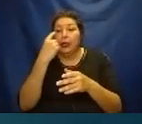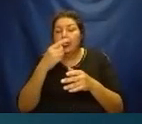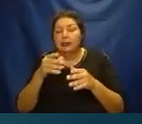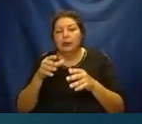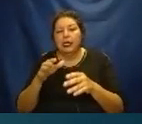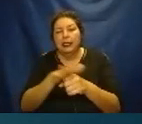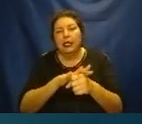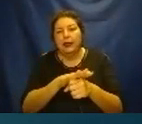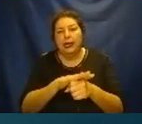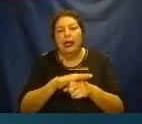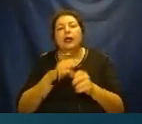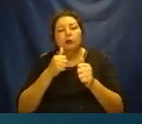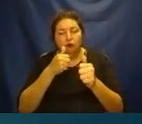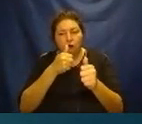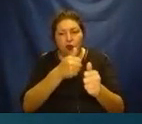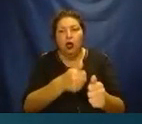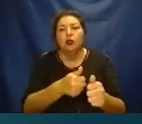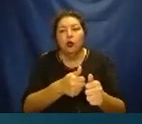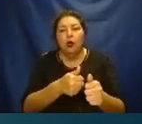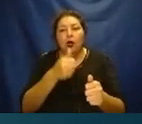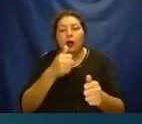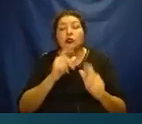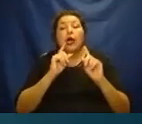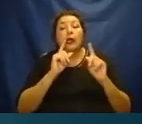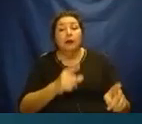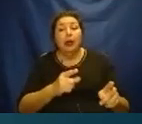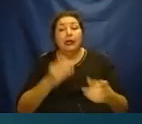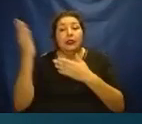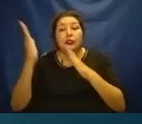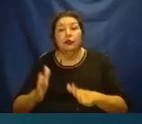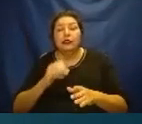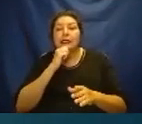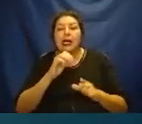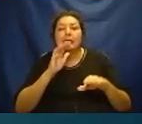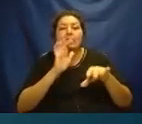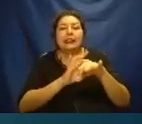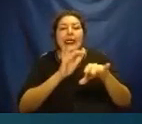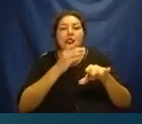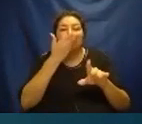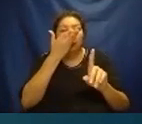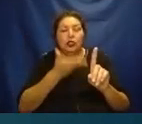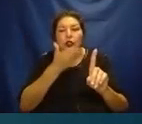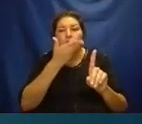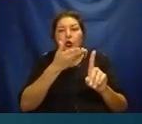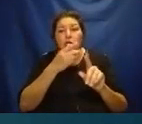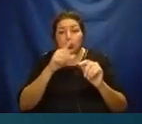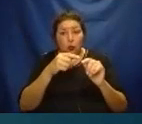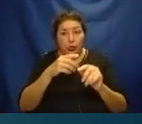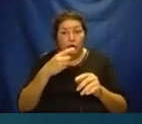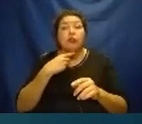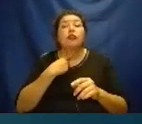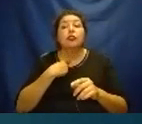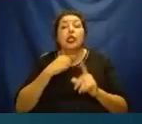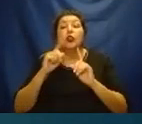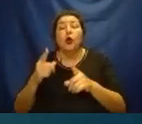go after them. Indeed, I have commanded the servants not to touch you. When you are thirsty, go to the